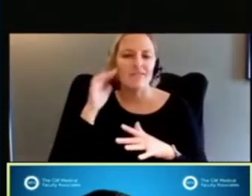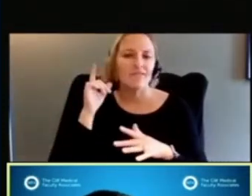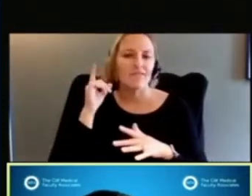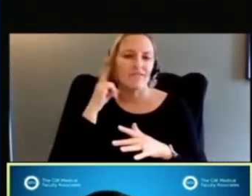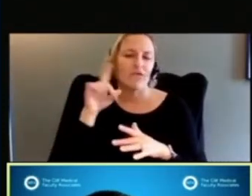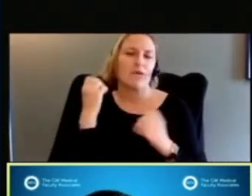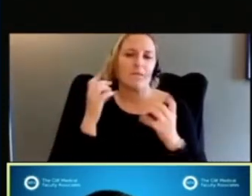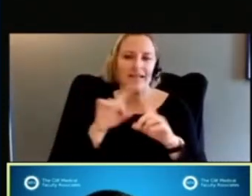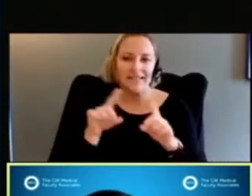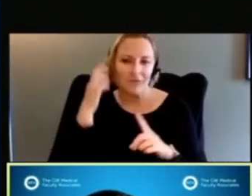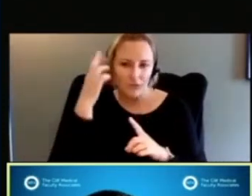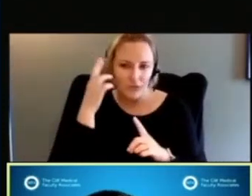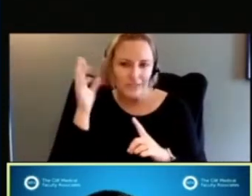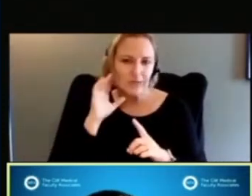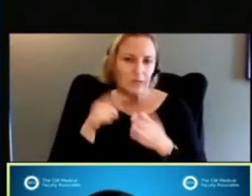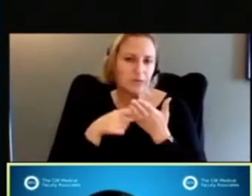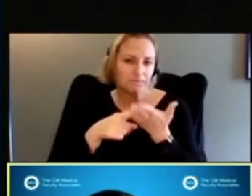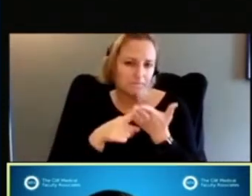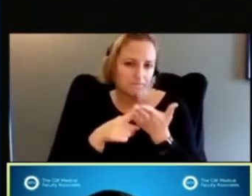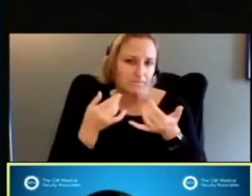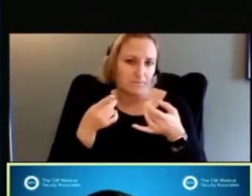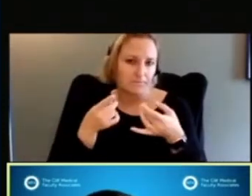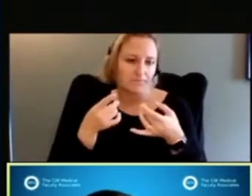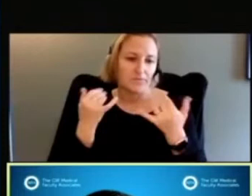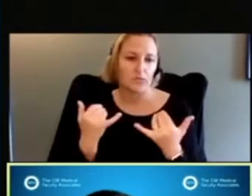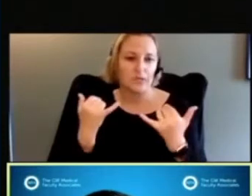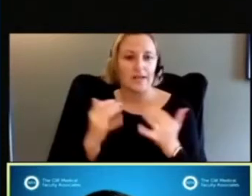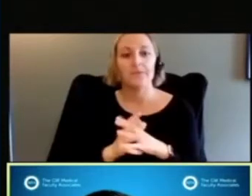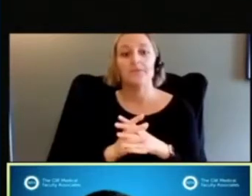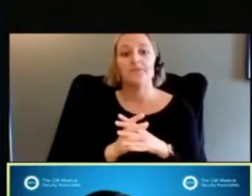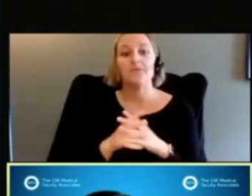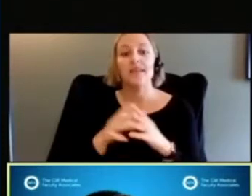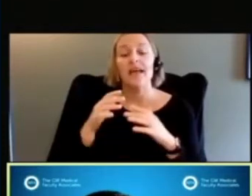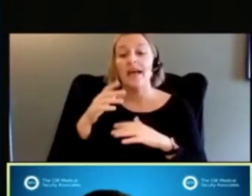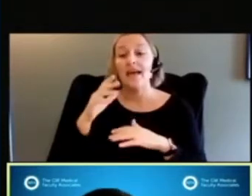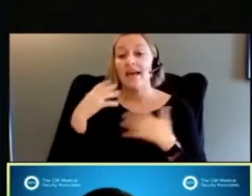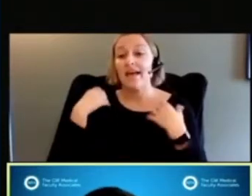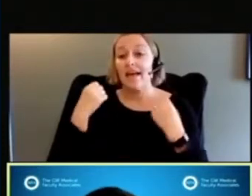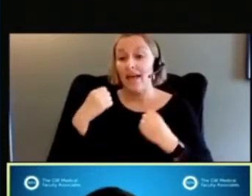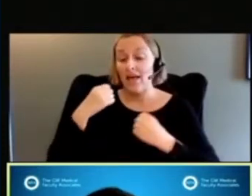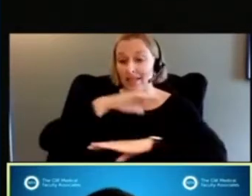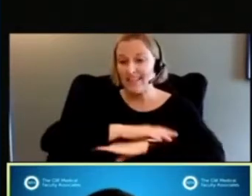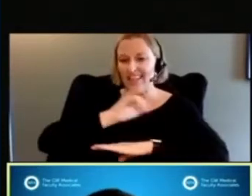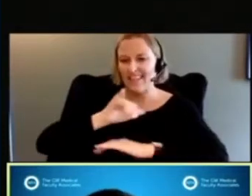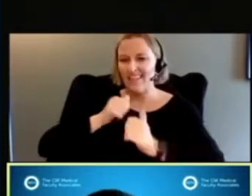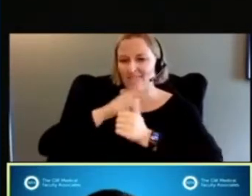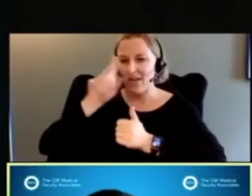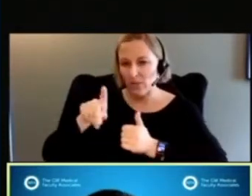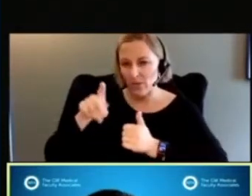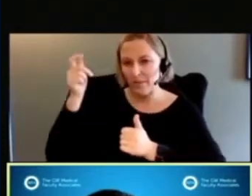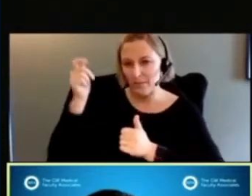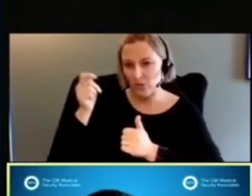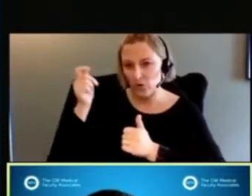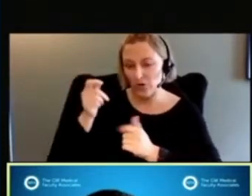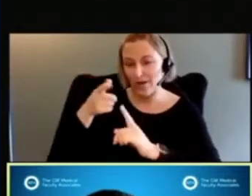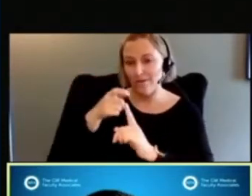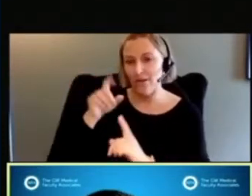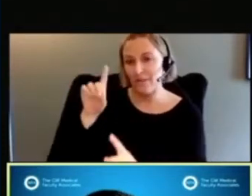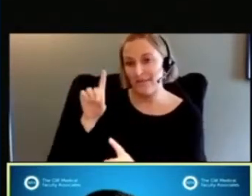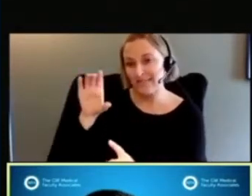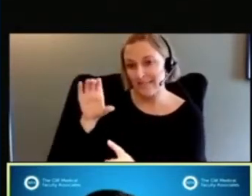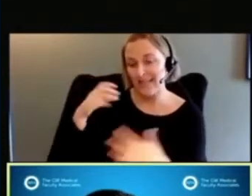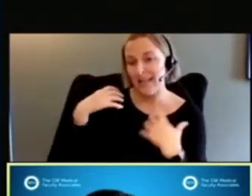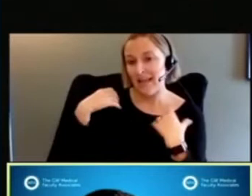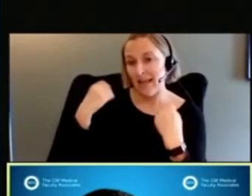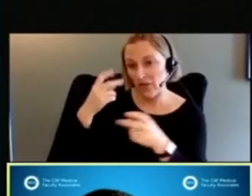talk. Health Desk was a follow-up grant funded through DC Healthcare Finance and was actually